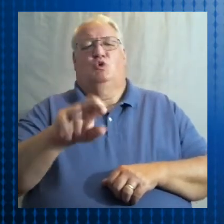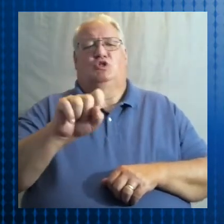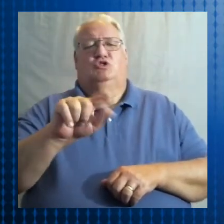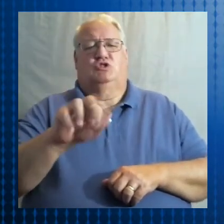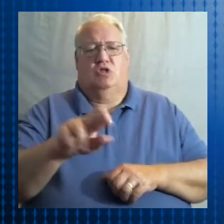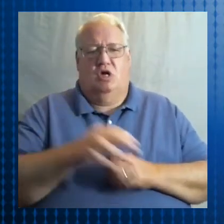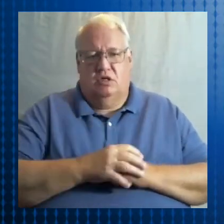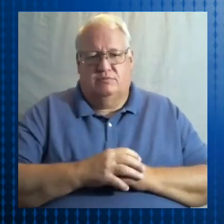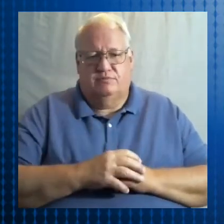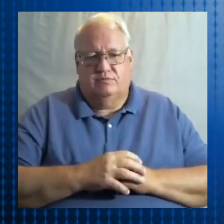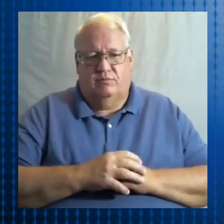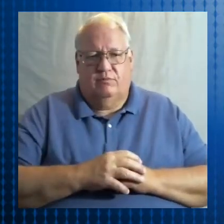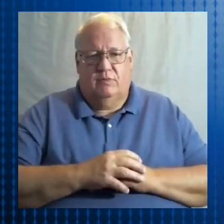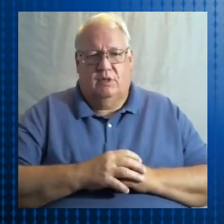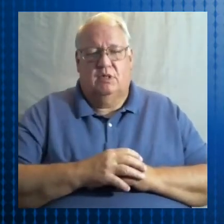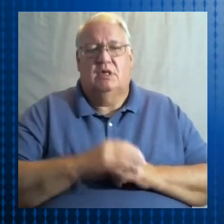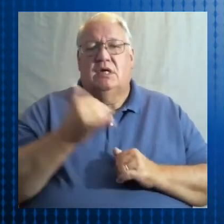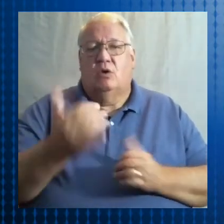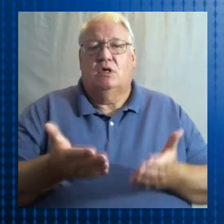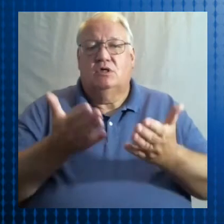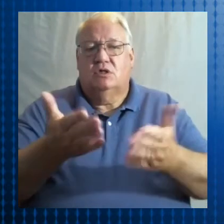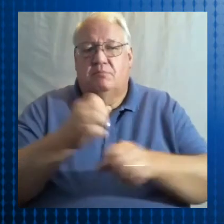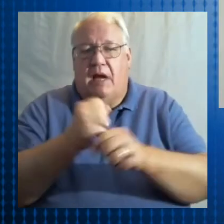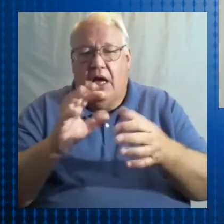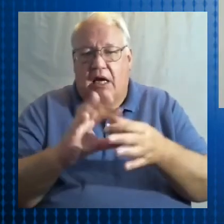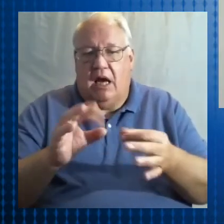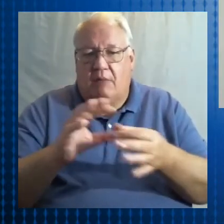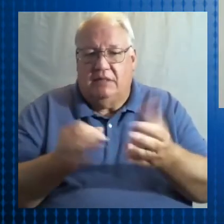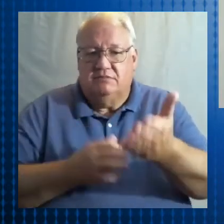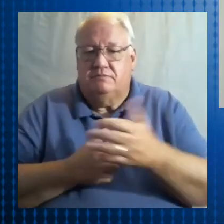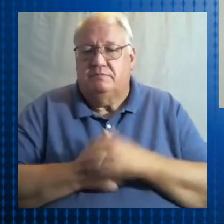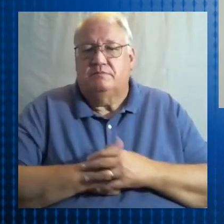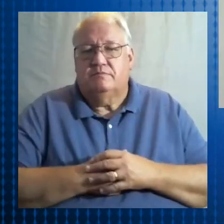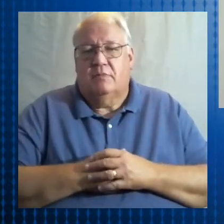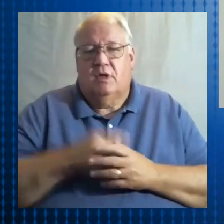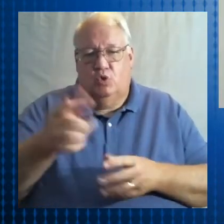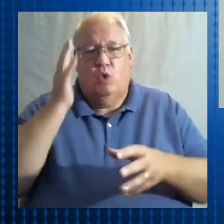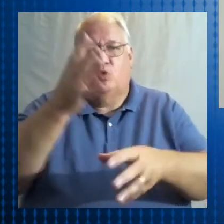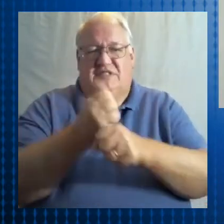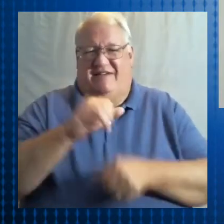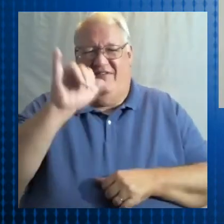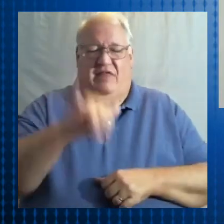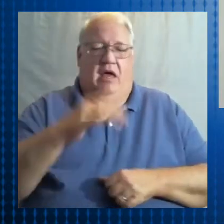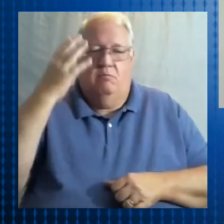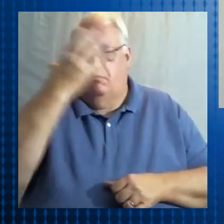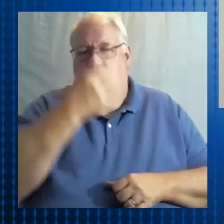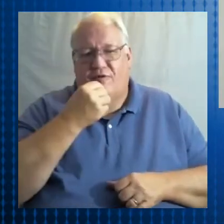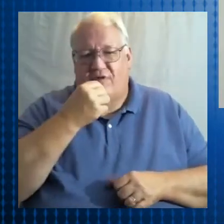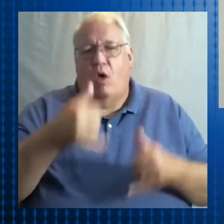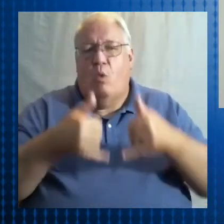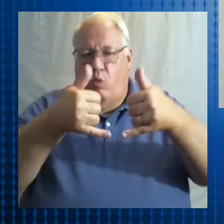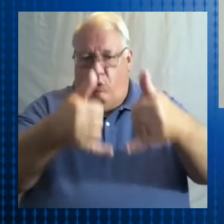And Daphne, we're going to turn it over to you to make some comments, my friend, and you're going to receive this beautiful